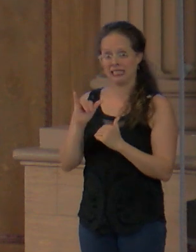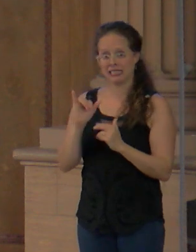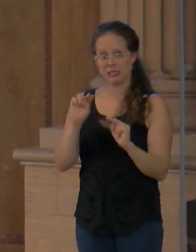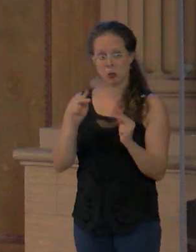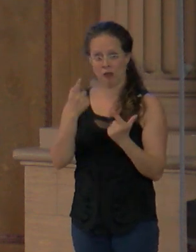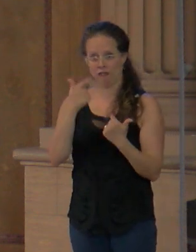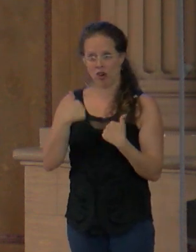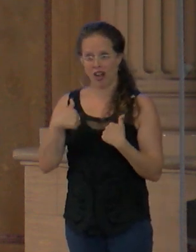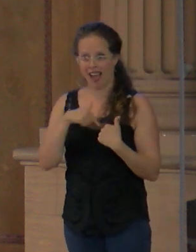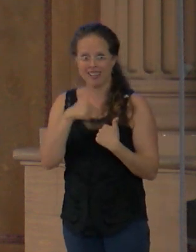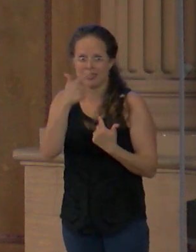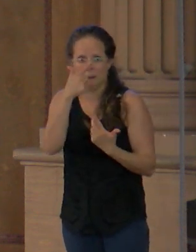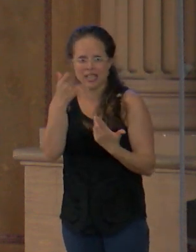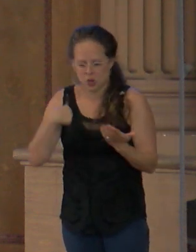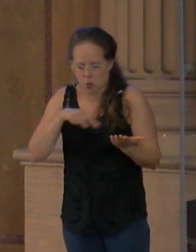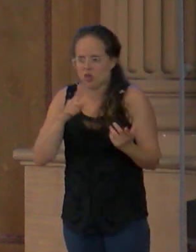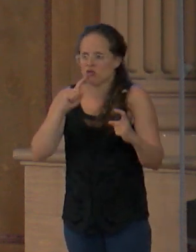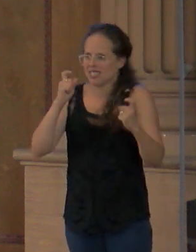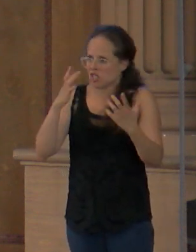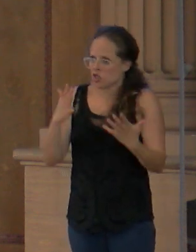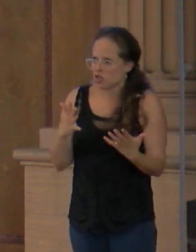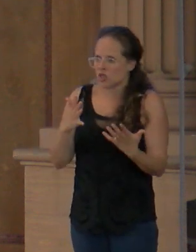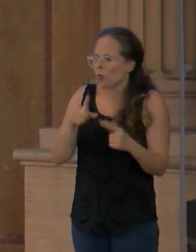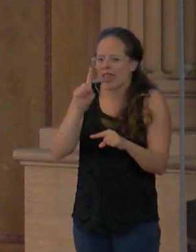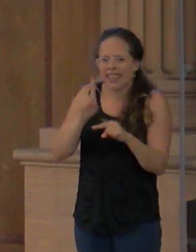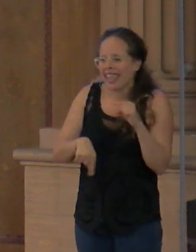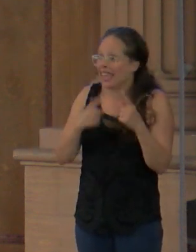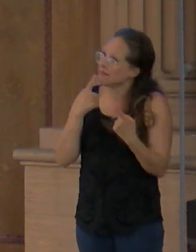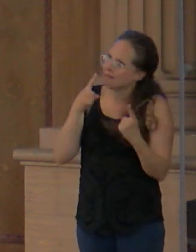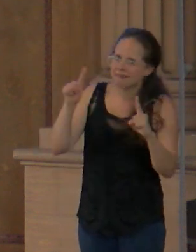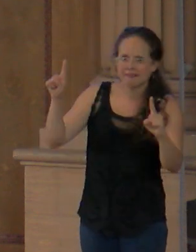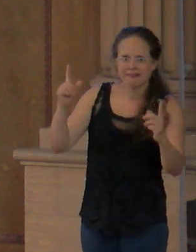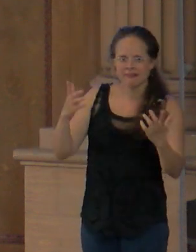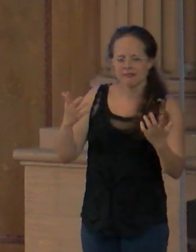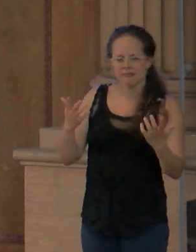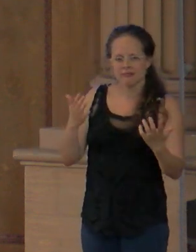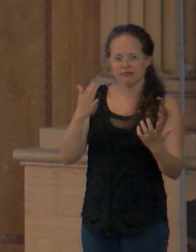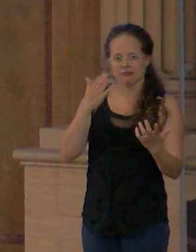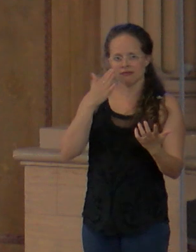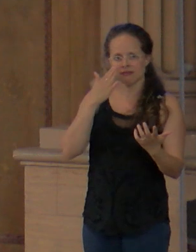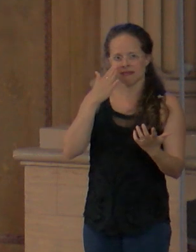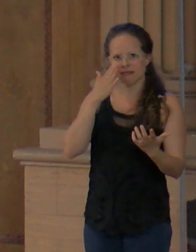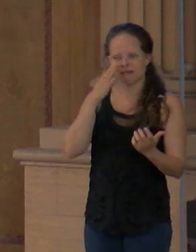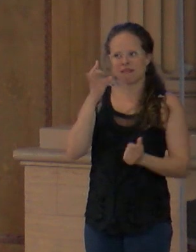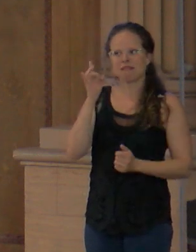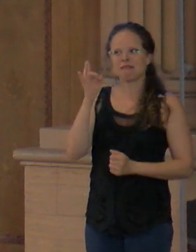nobody gets away with anything isn't exactly good news for those of us who've done wickedly.